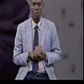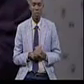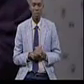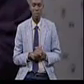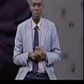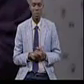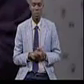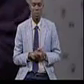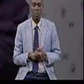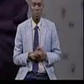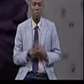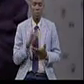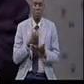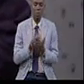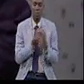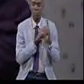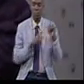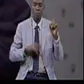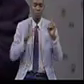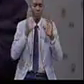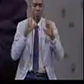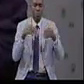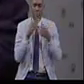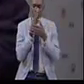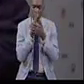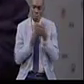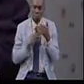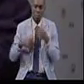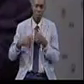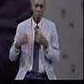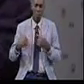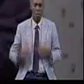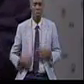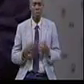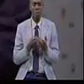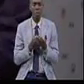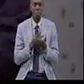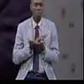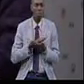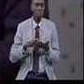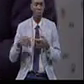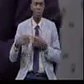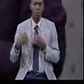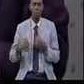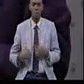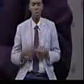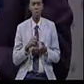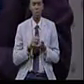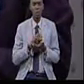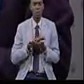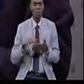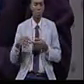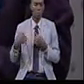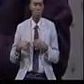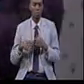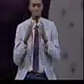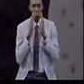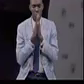humble heart, honest heart, holy heart, sanctified heart. Pray that the Lord will give you that